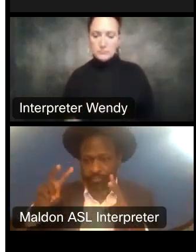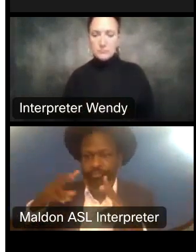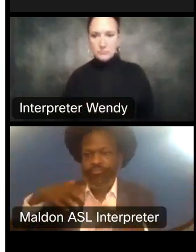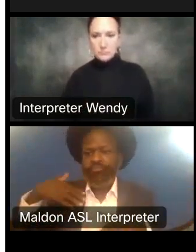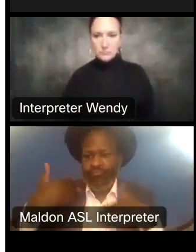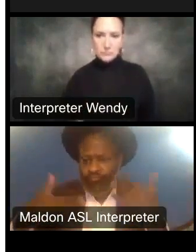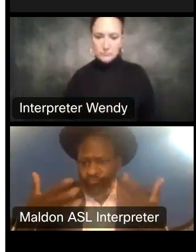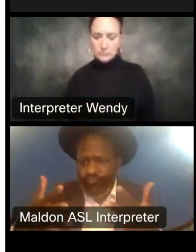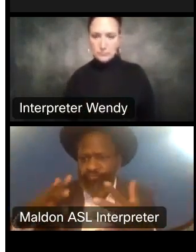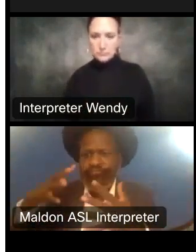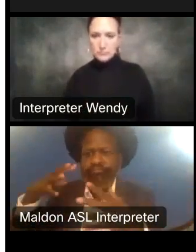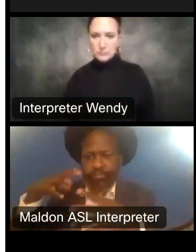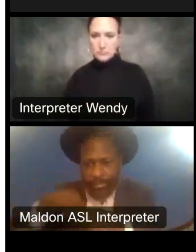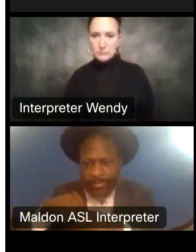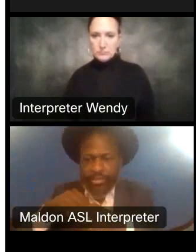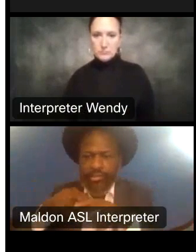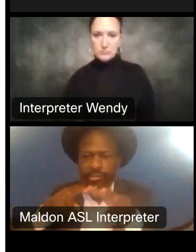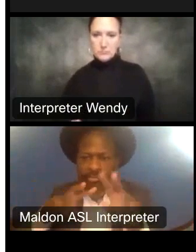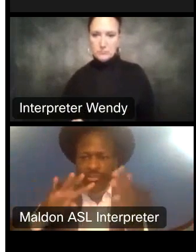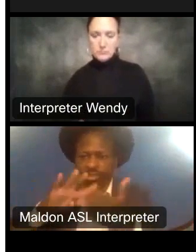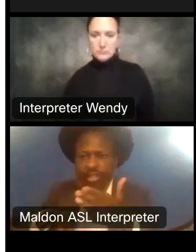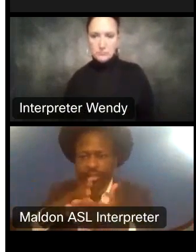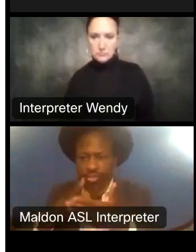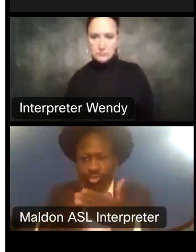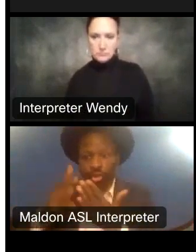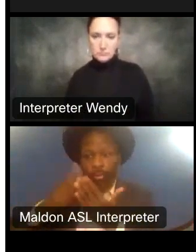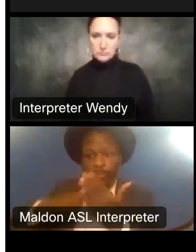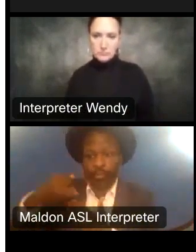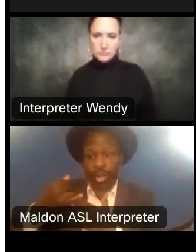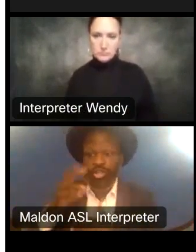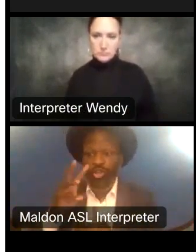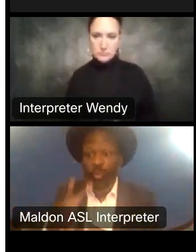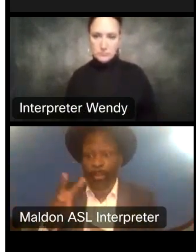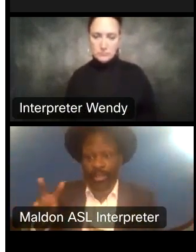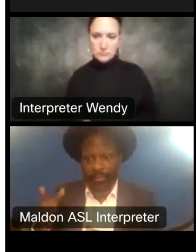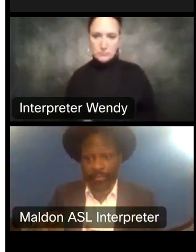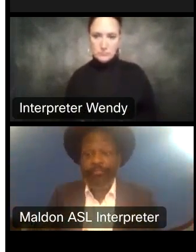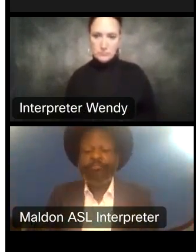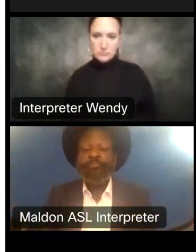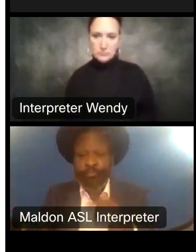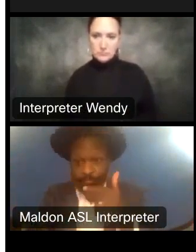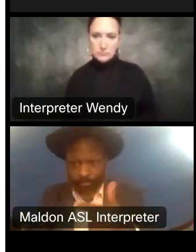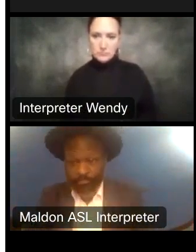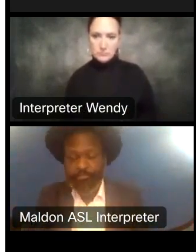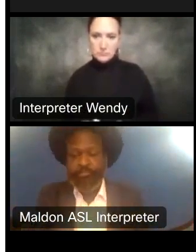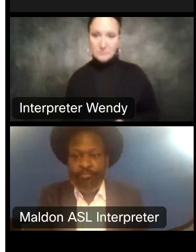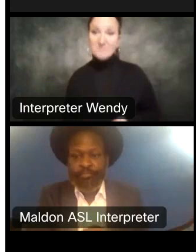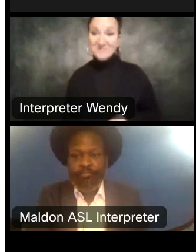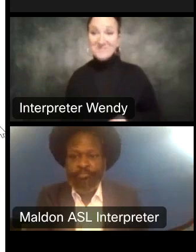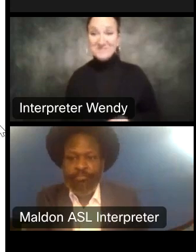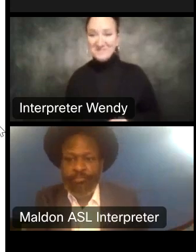and anticipated schedule on their project website, which you can access. And they're showing completion of their project in